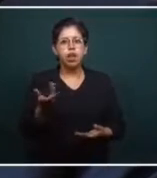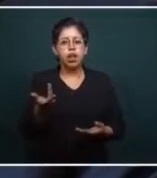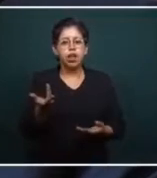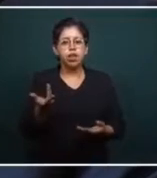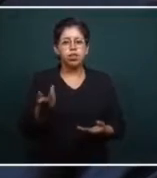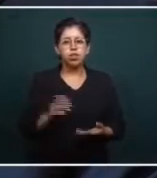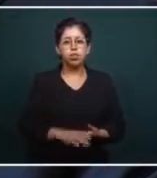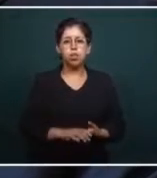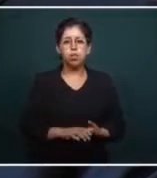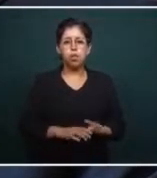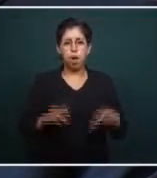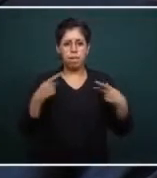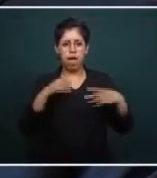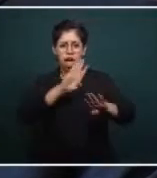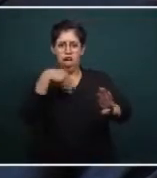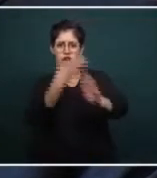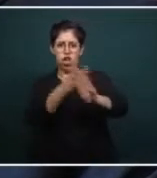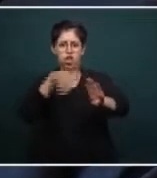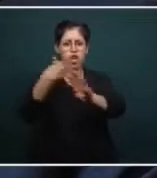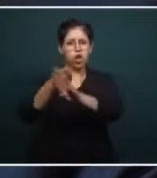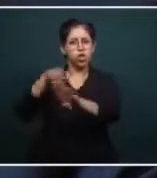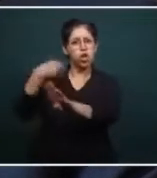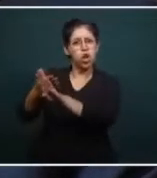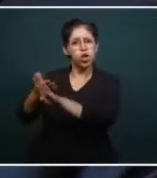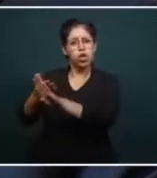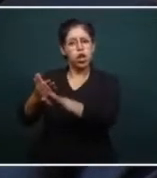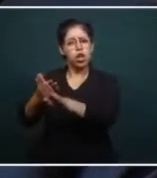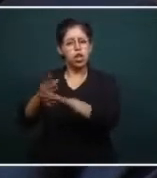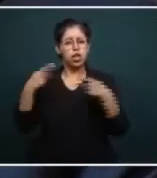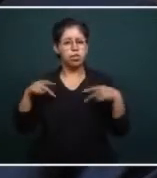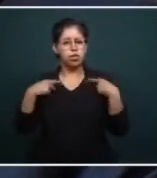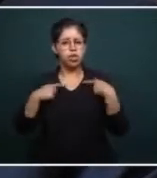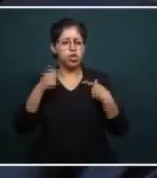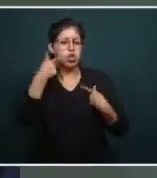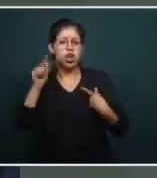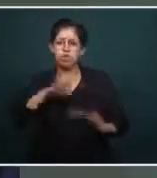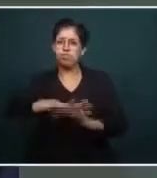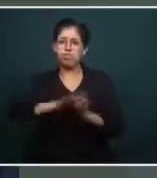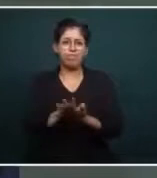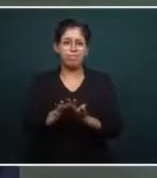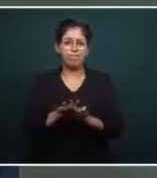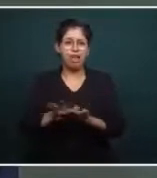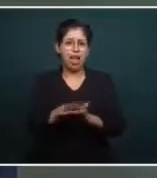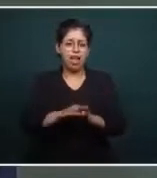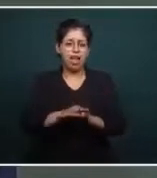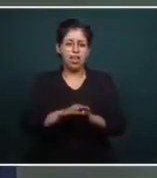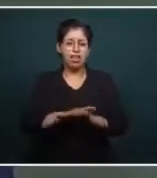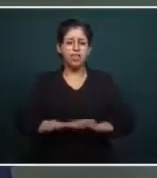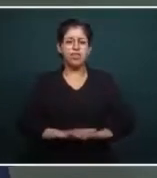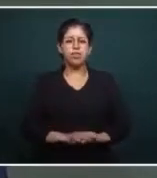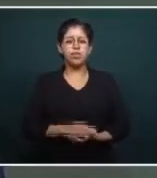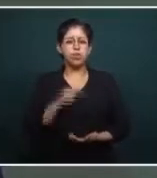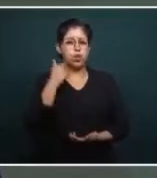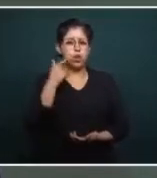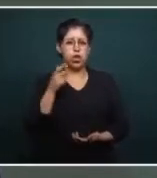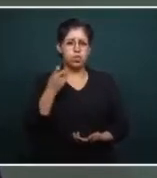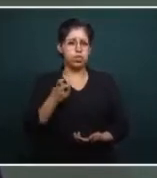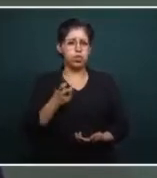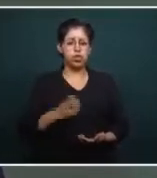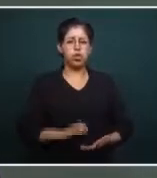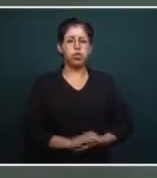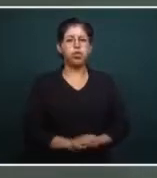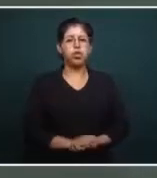encouraging campaigns of xenophobic No queremos eso. origin. We do not want this. Acabo de ver una encuesta I just saw